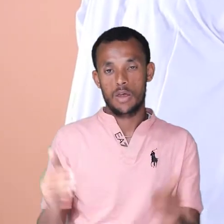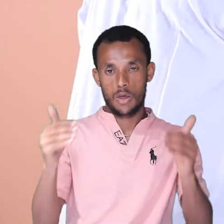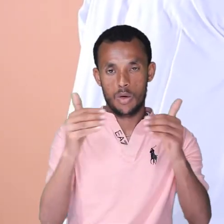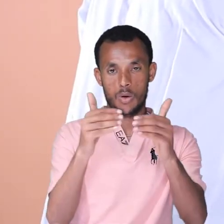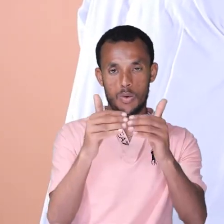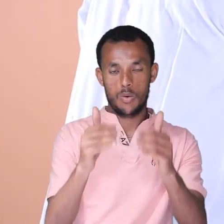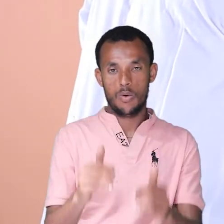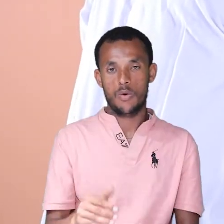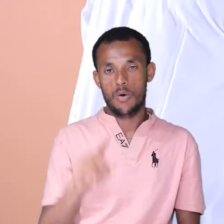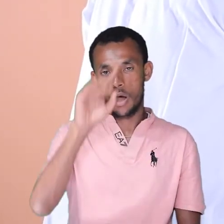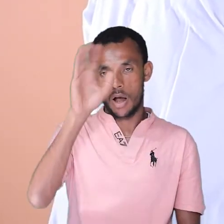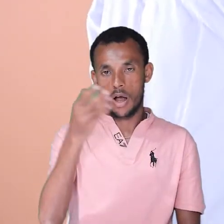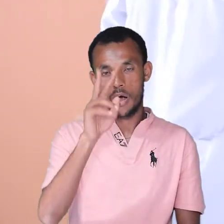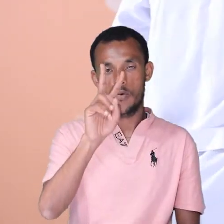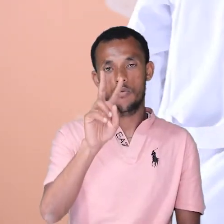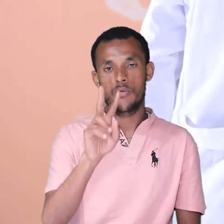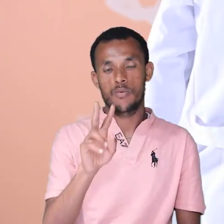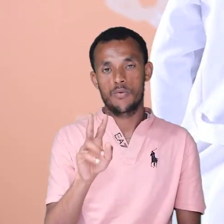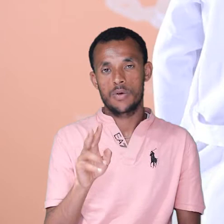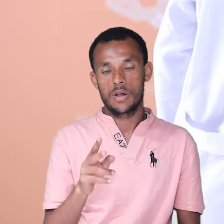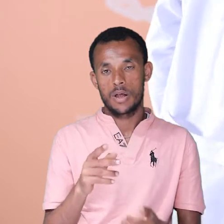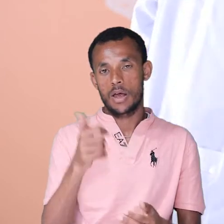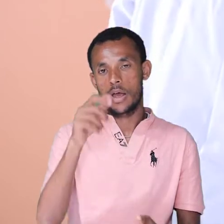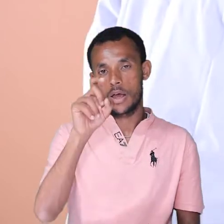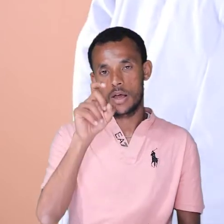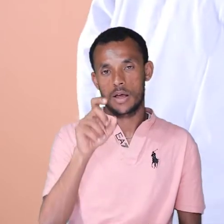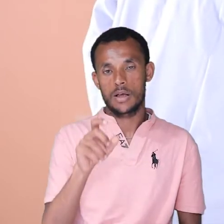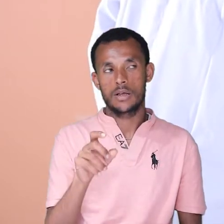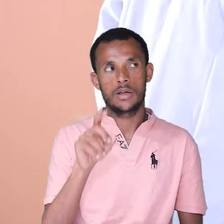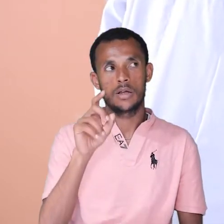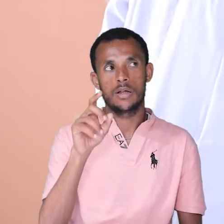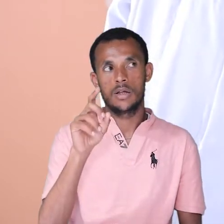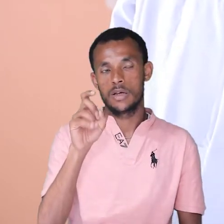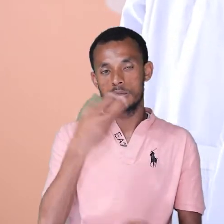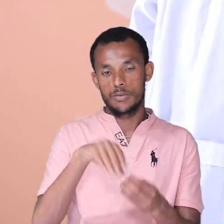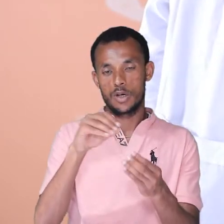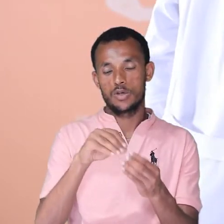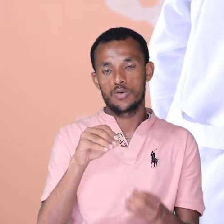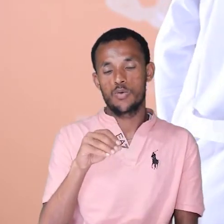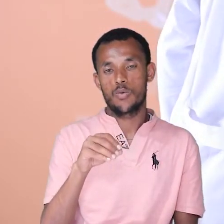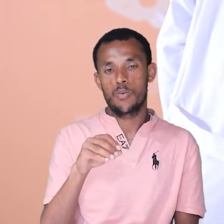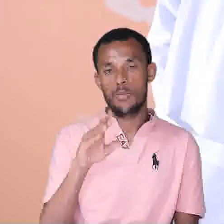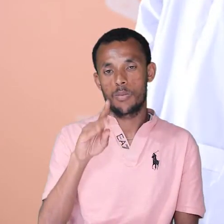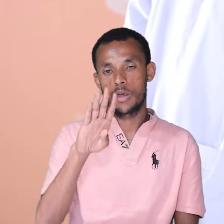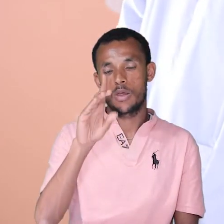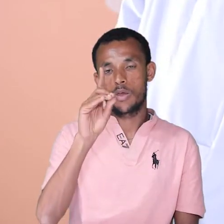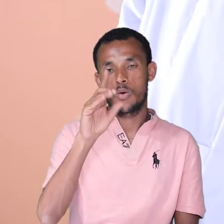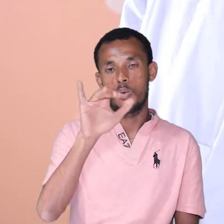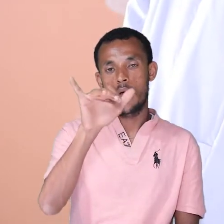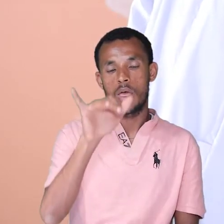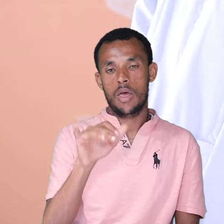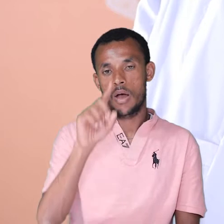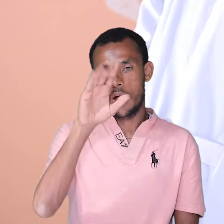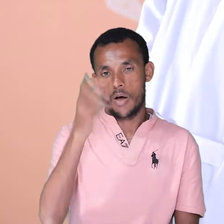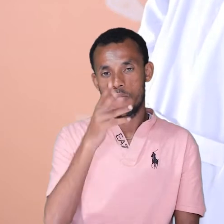to half of here, let X is the X, plus what is BD here? Y, half